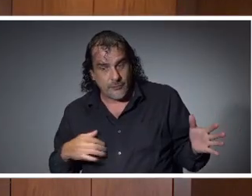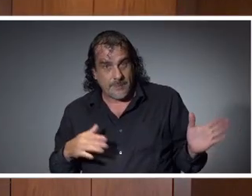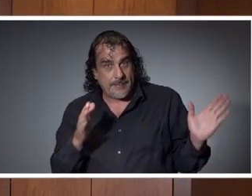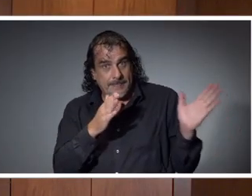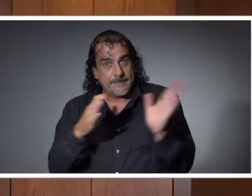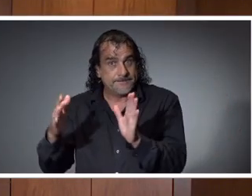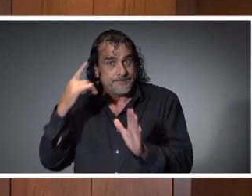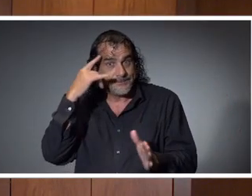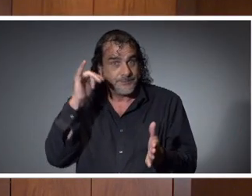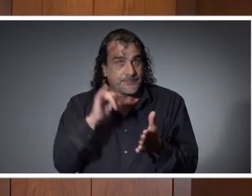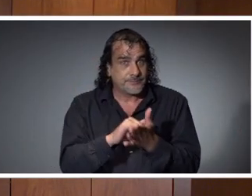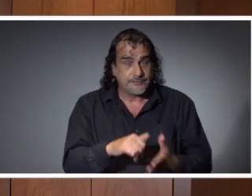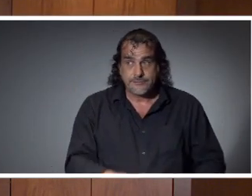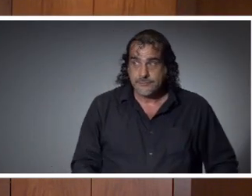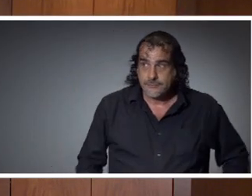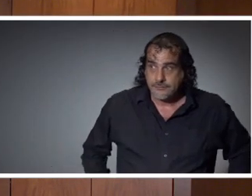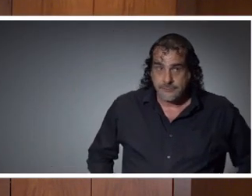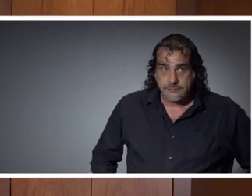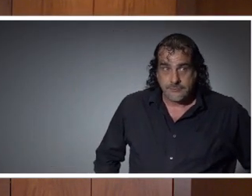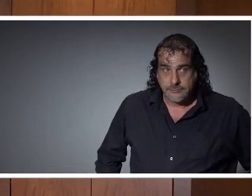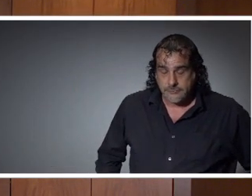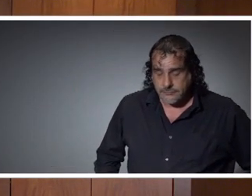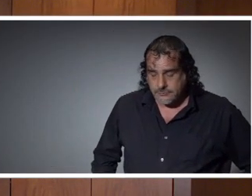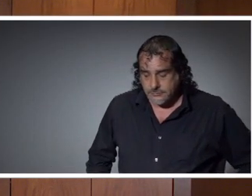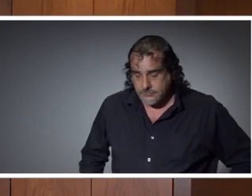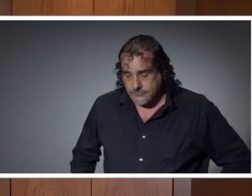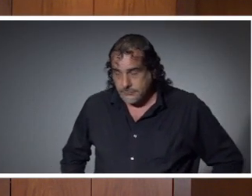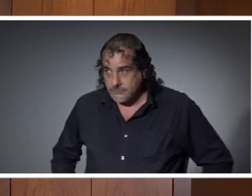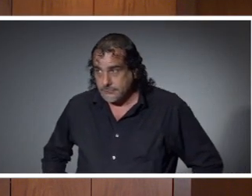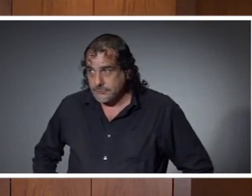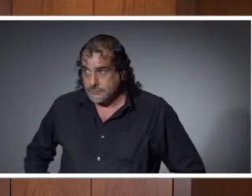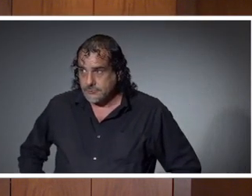that. Yeah, and we're seeing, I'll tell you, we had 74